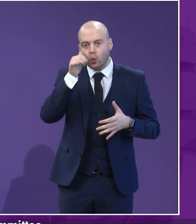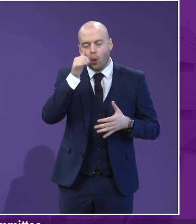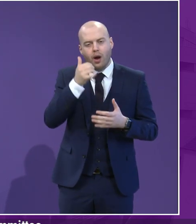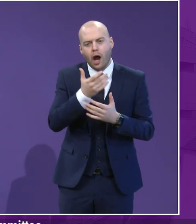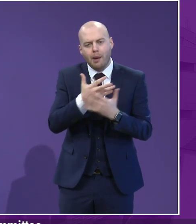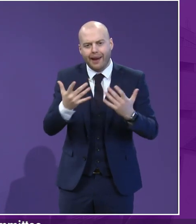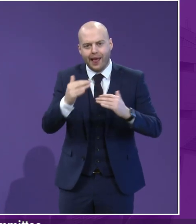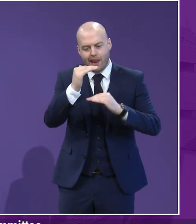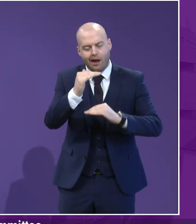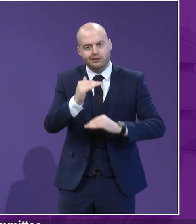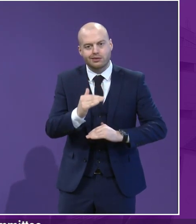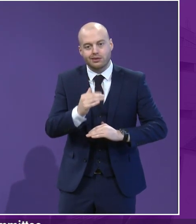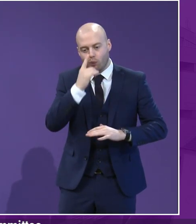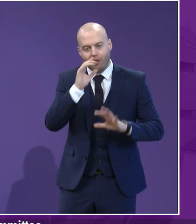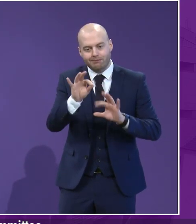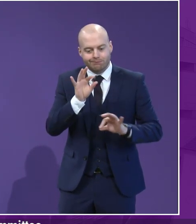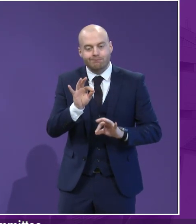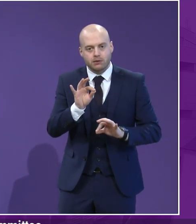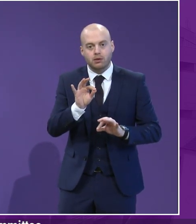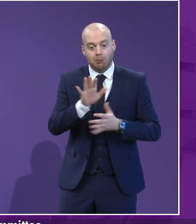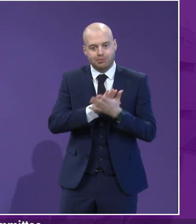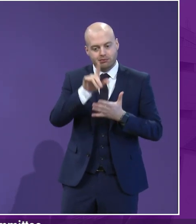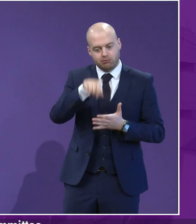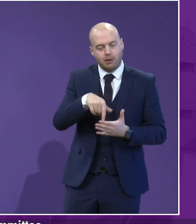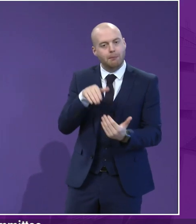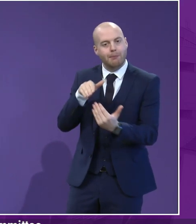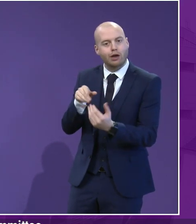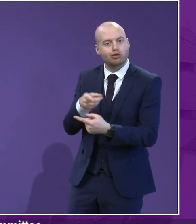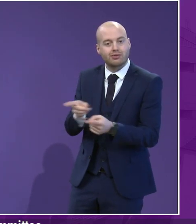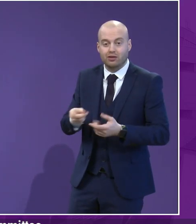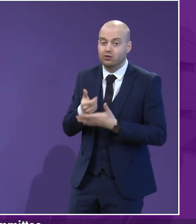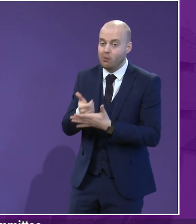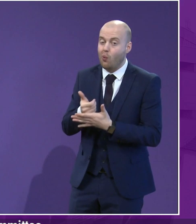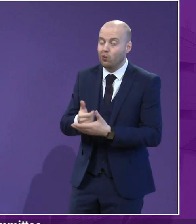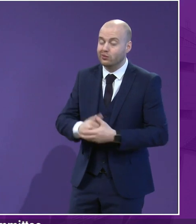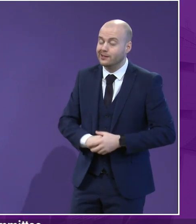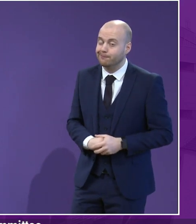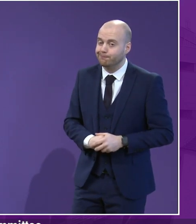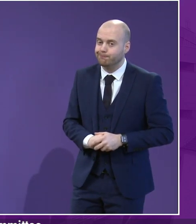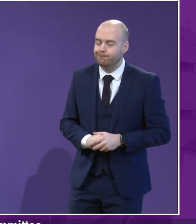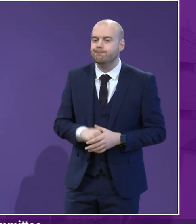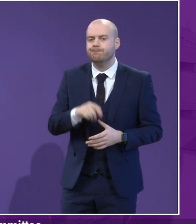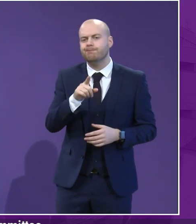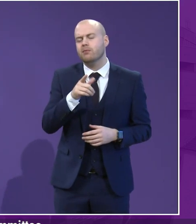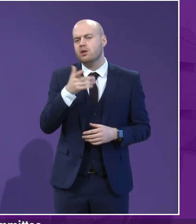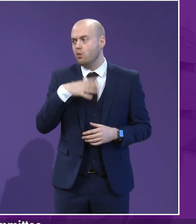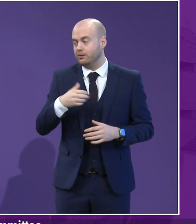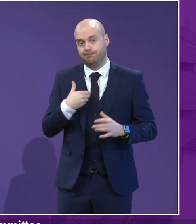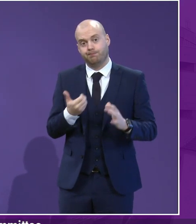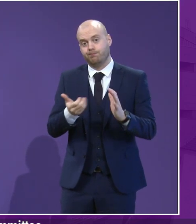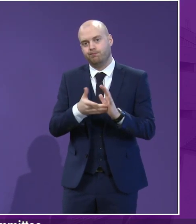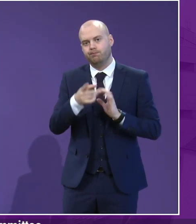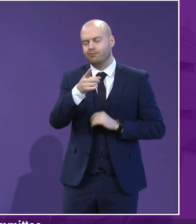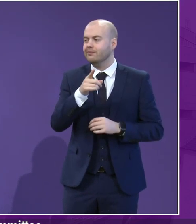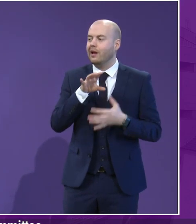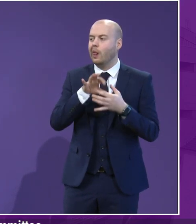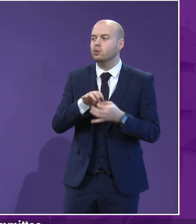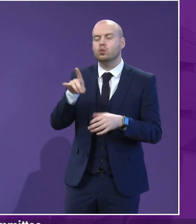overall problems and needs which they're having to address. We're finding in this inquiry is how many layers there